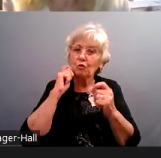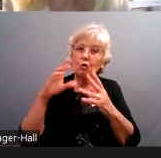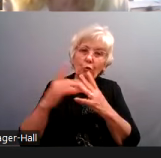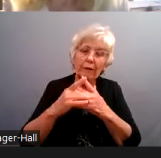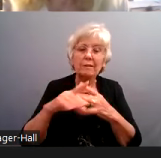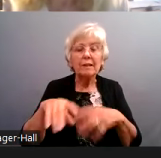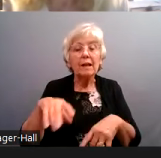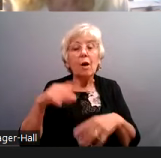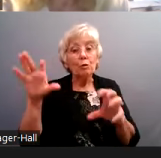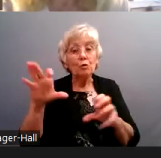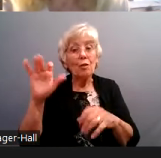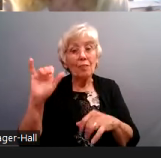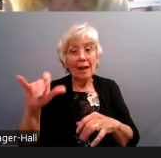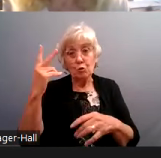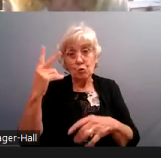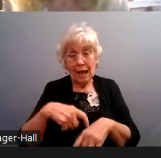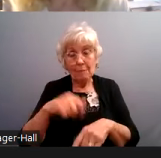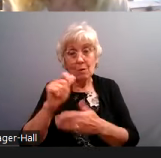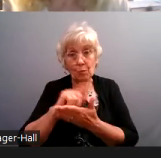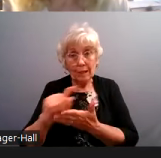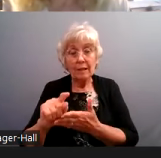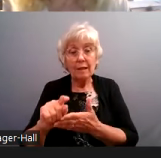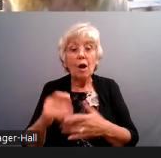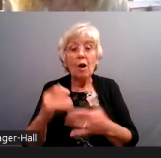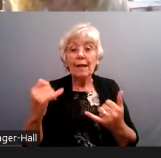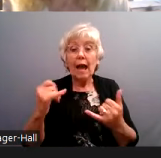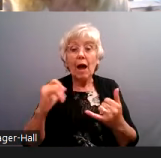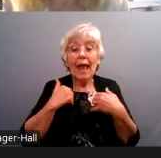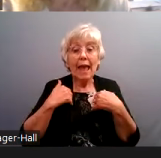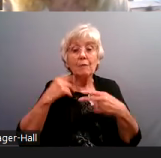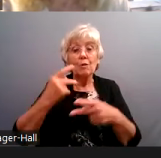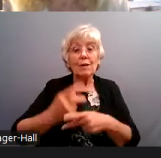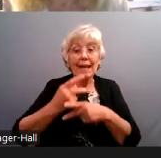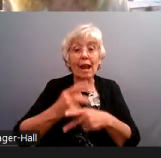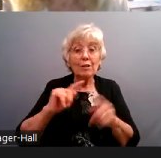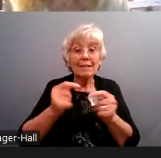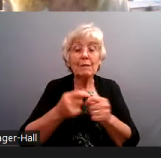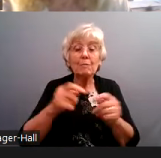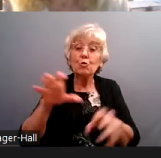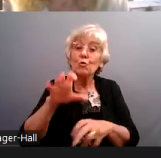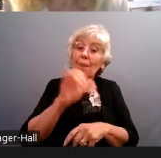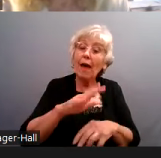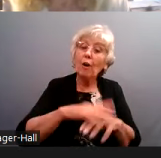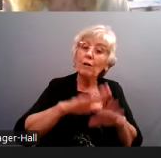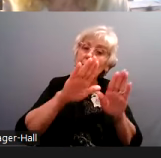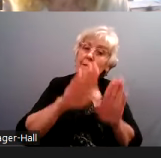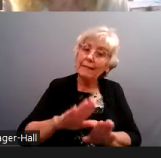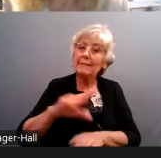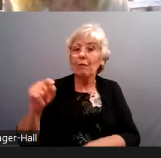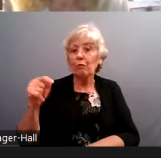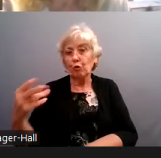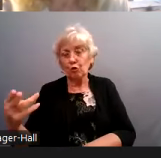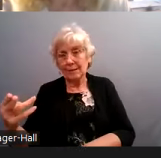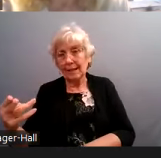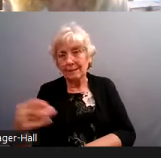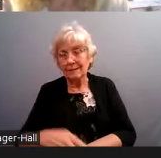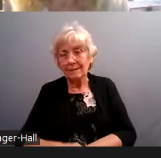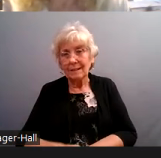So right now our animal care team is doing it on Sundays and Thursdays. so twice a week.